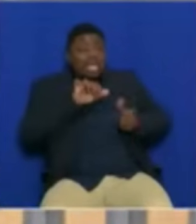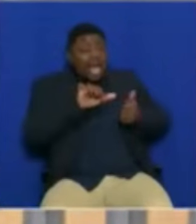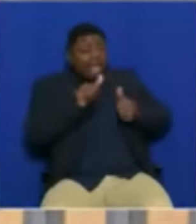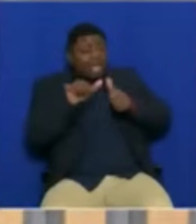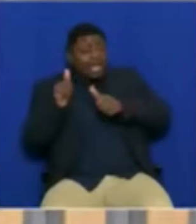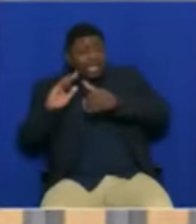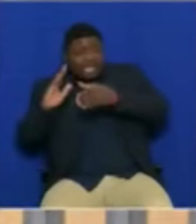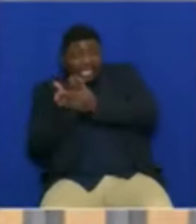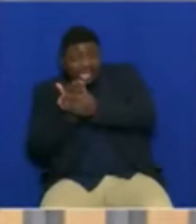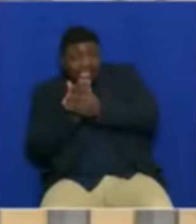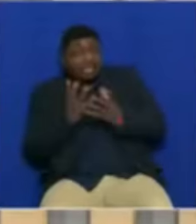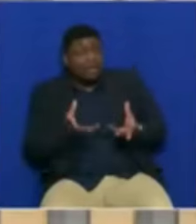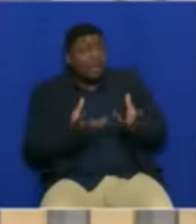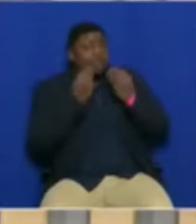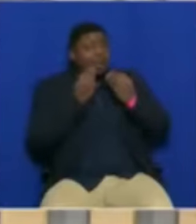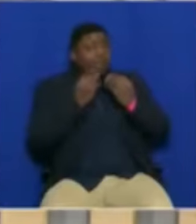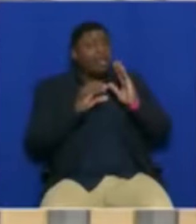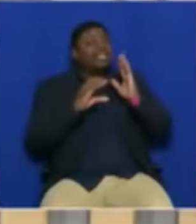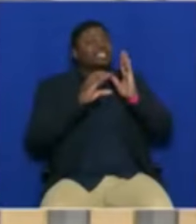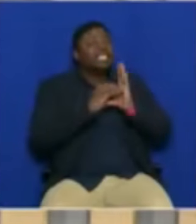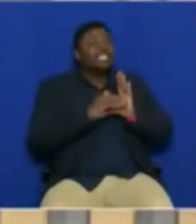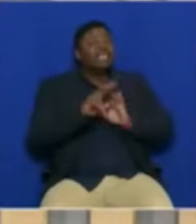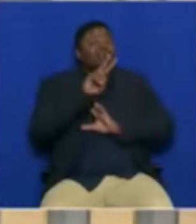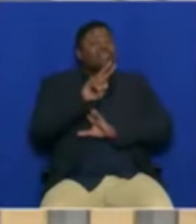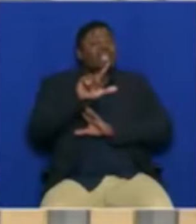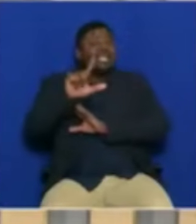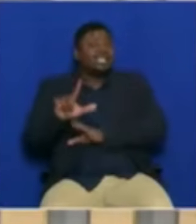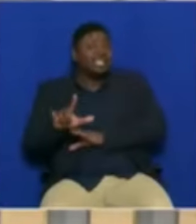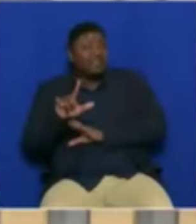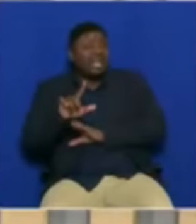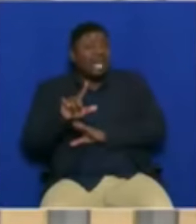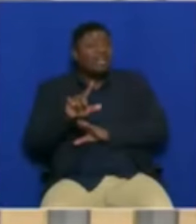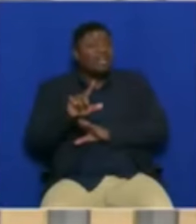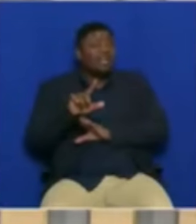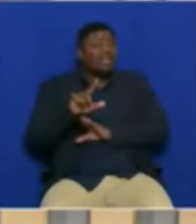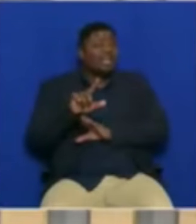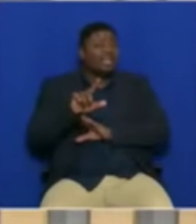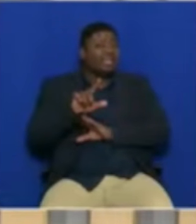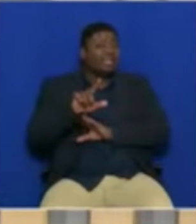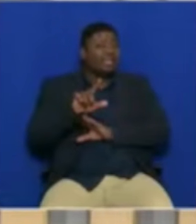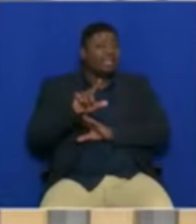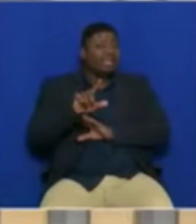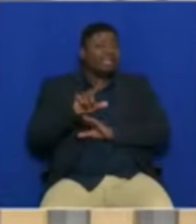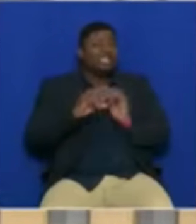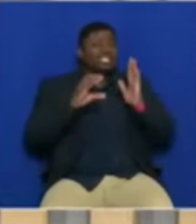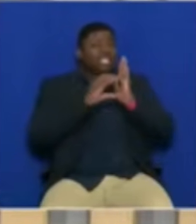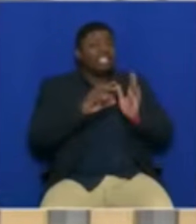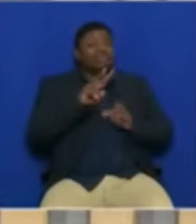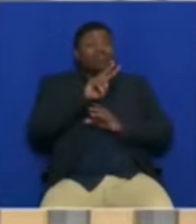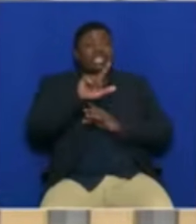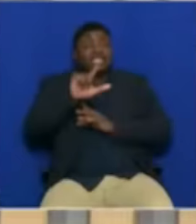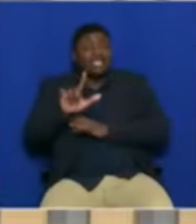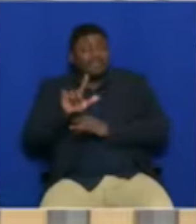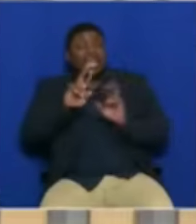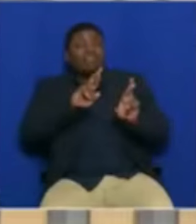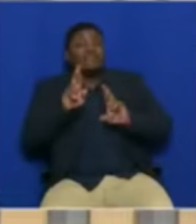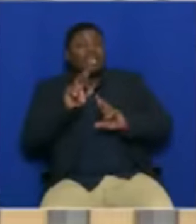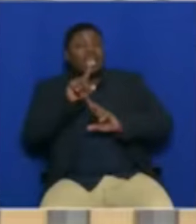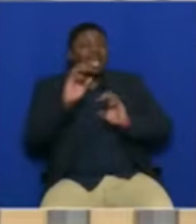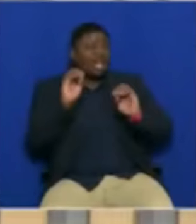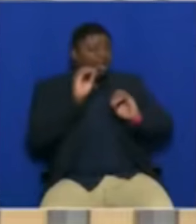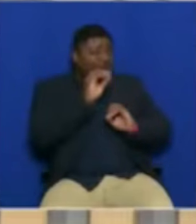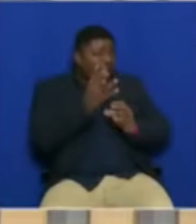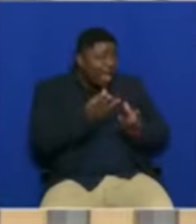sir. I did not get the 27 referral. On the other cases where I assisted in the